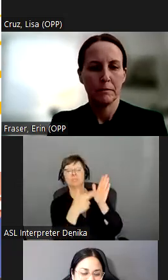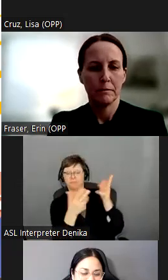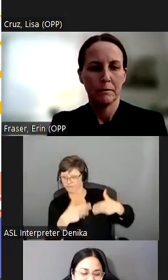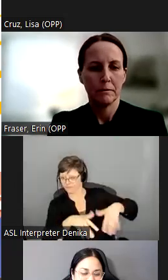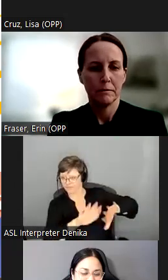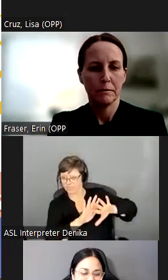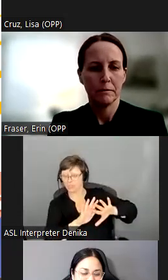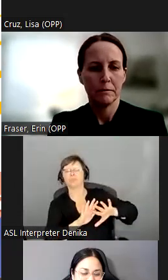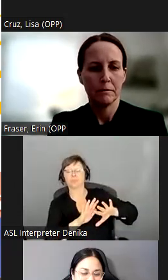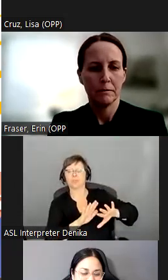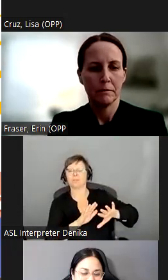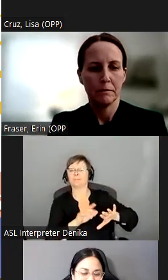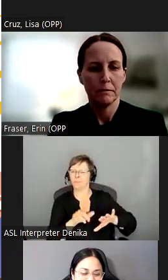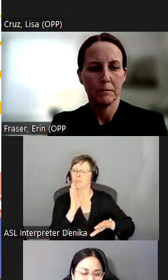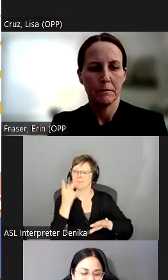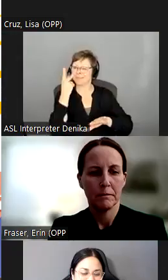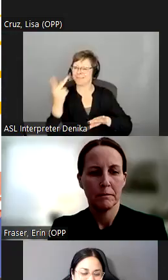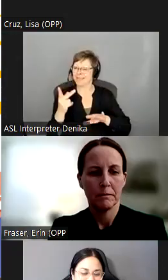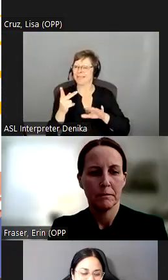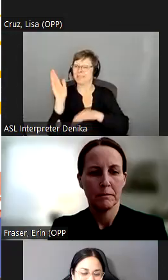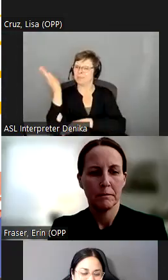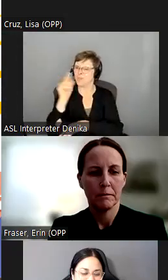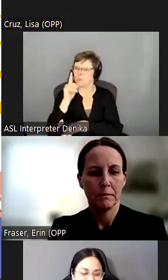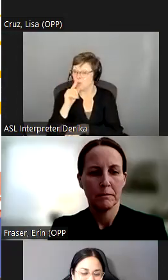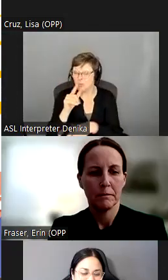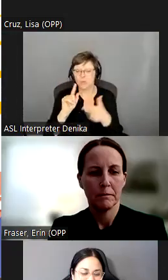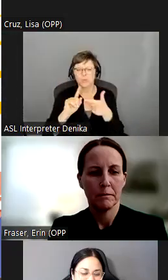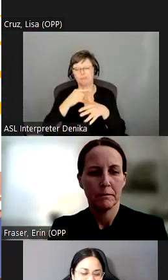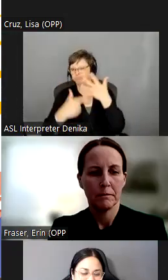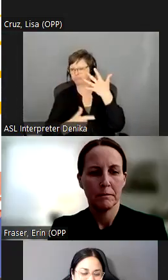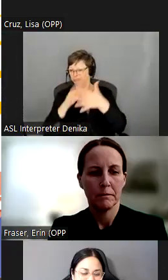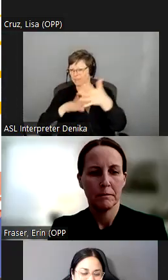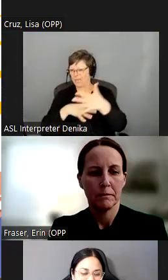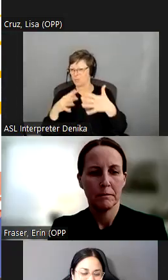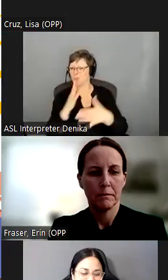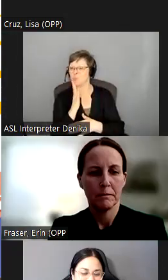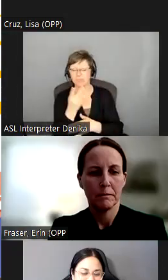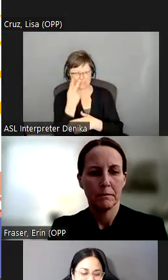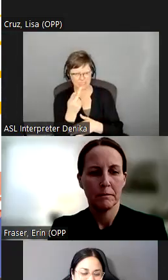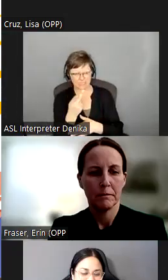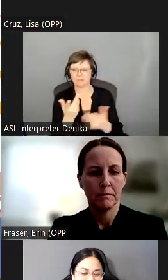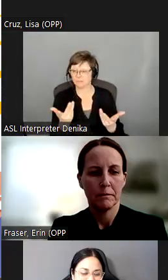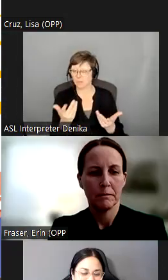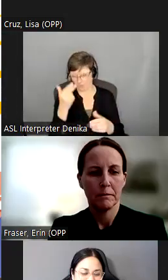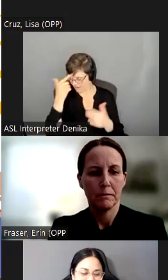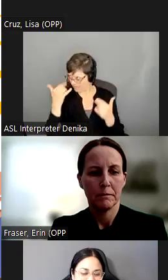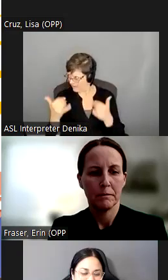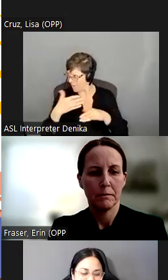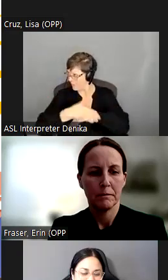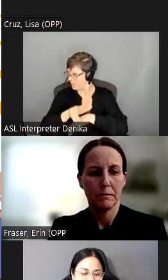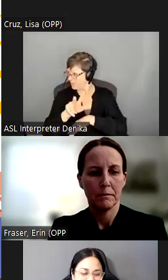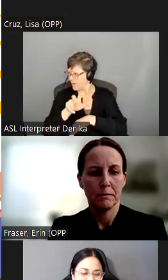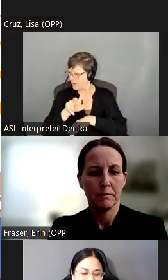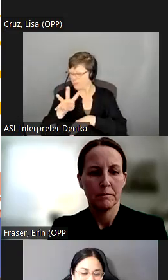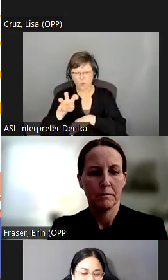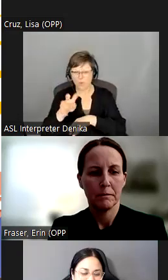put you in the system and you can see our program of speakers, etc. We'd be glad to have you. I think we have over 300 or 400 people registered